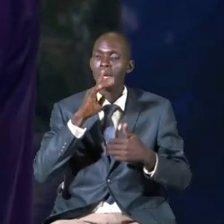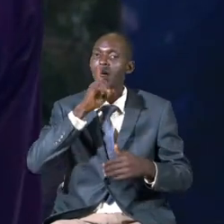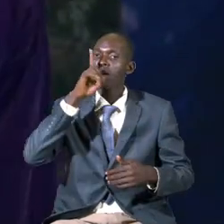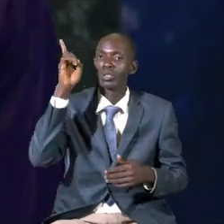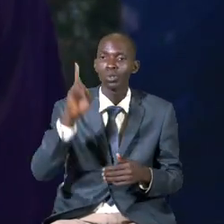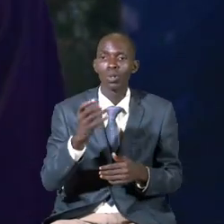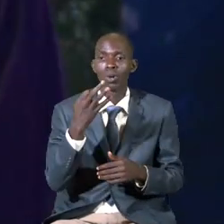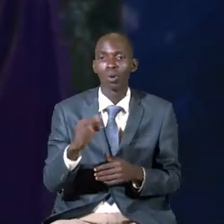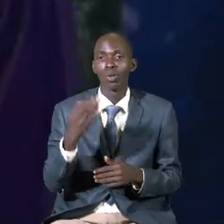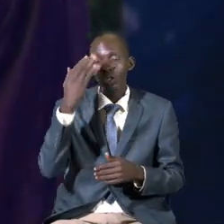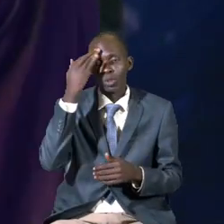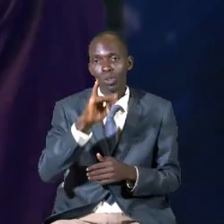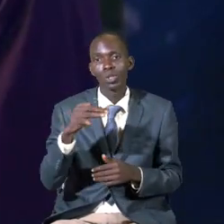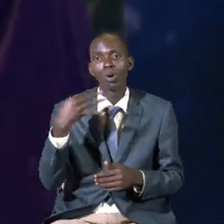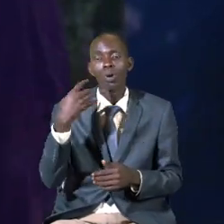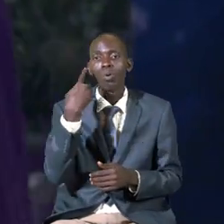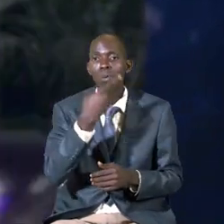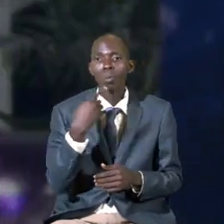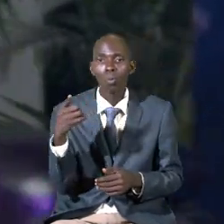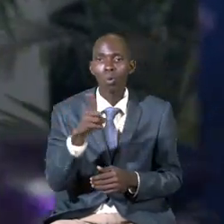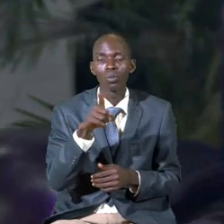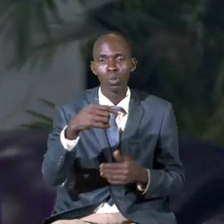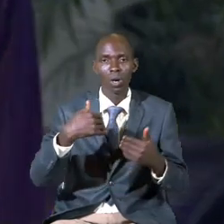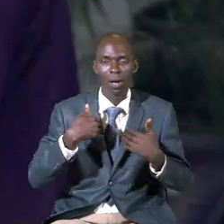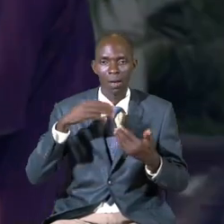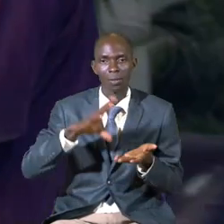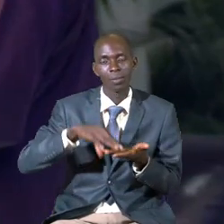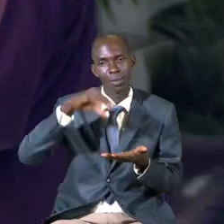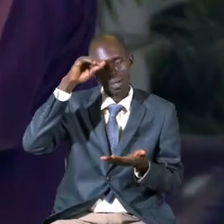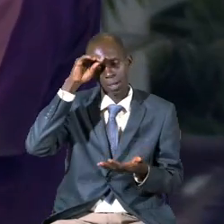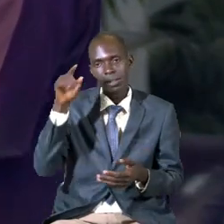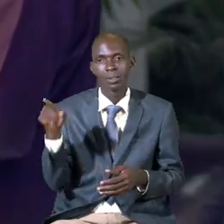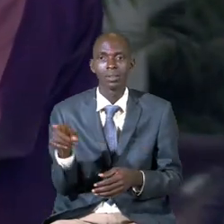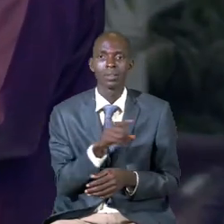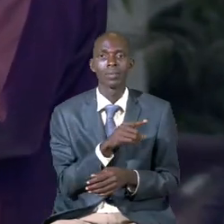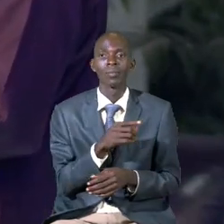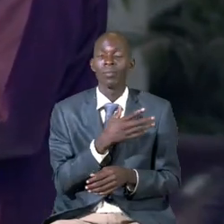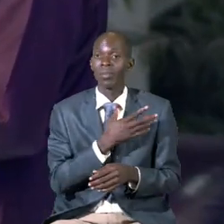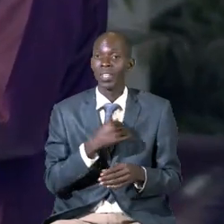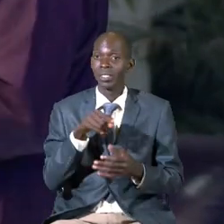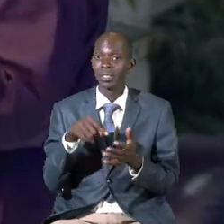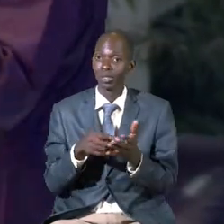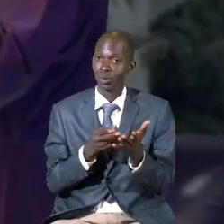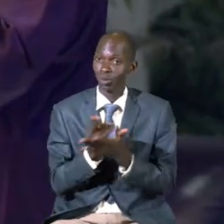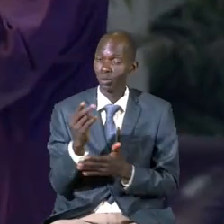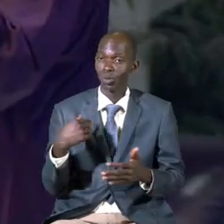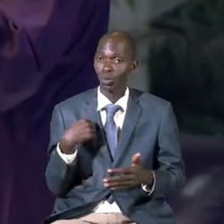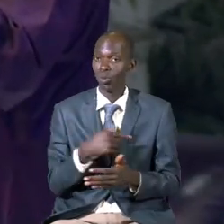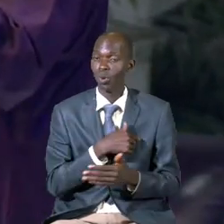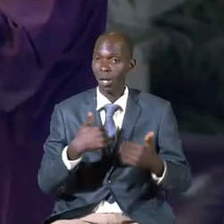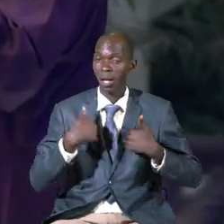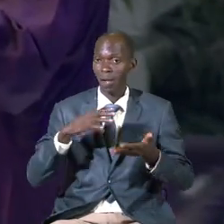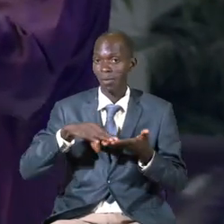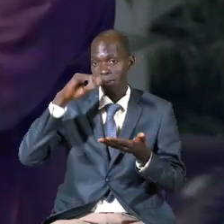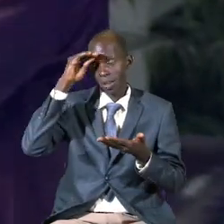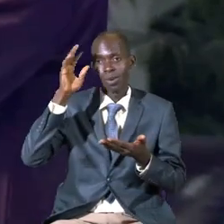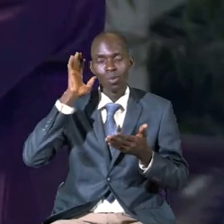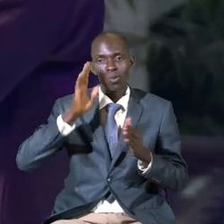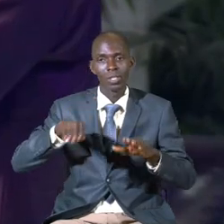whom thou has lunch them and this truth we have lunch will give us all the